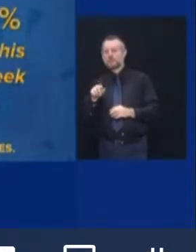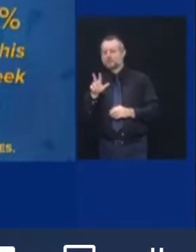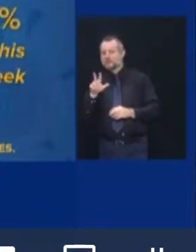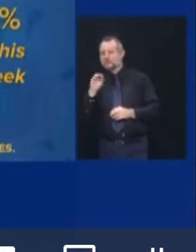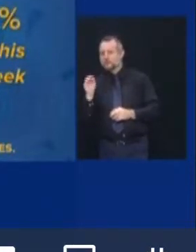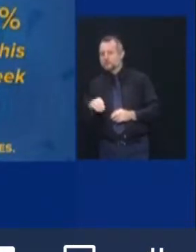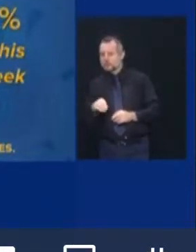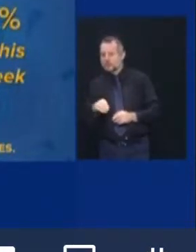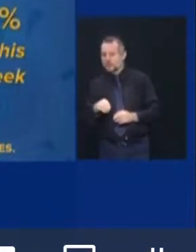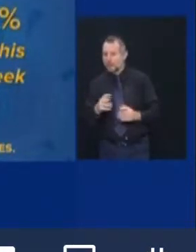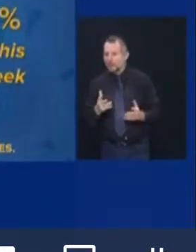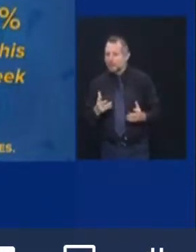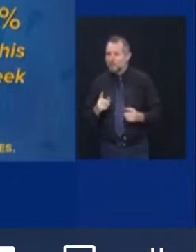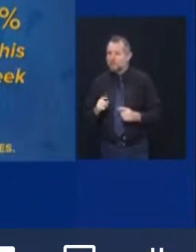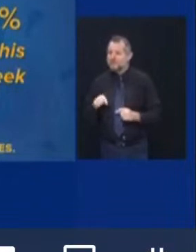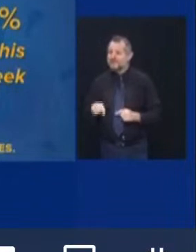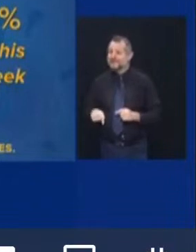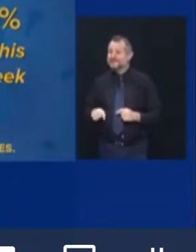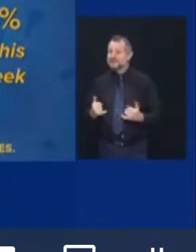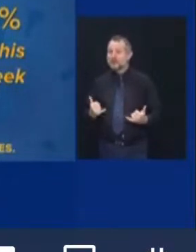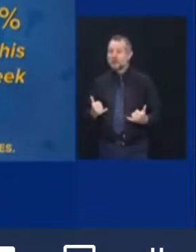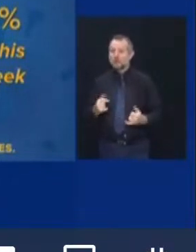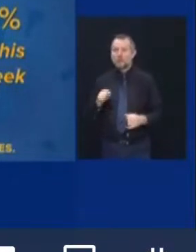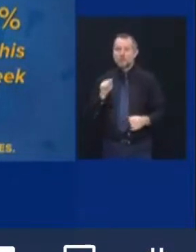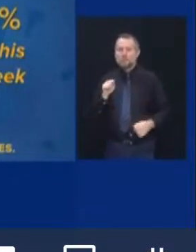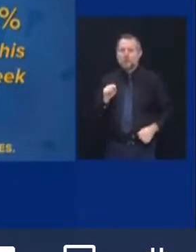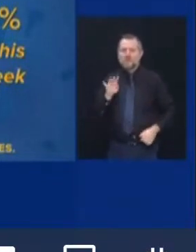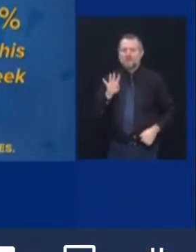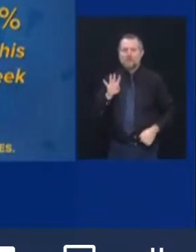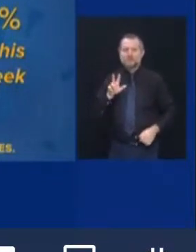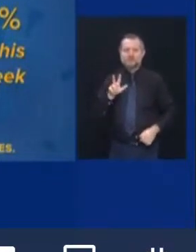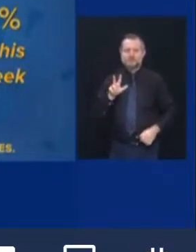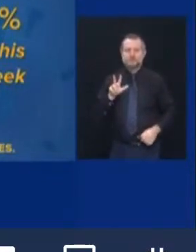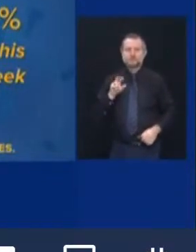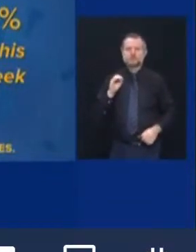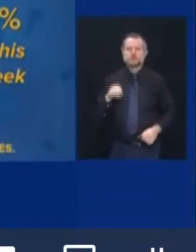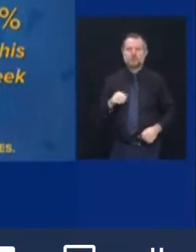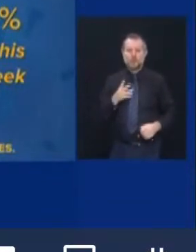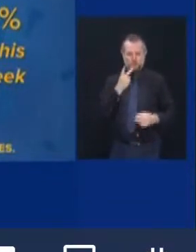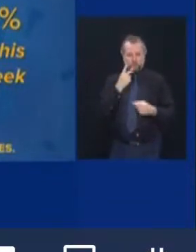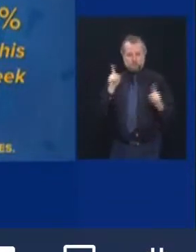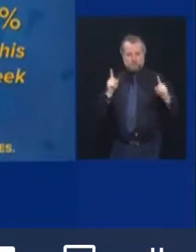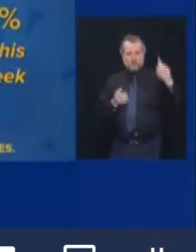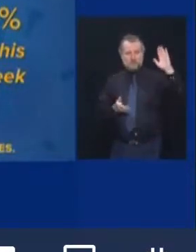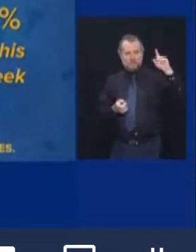So far, this past week, 0.4%. Okay?